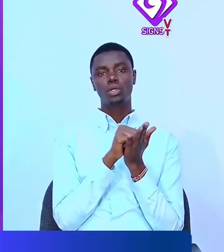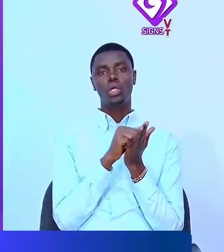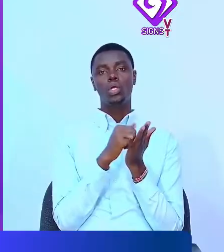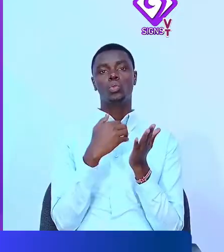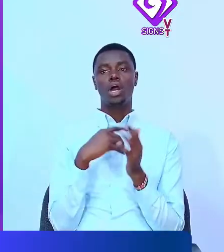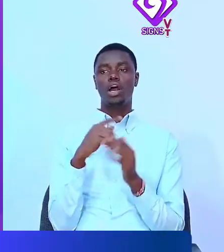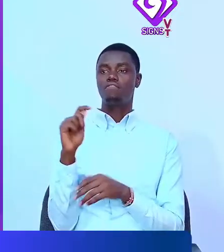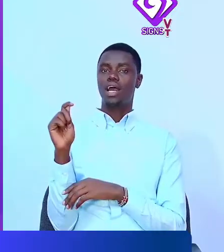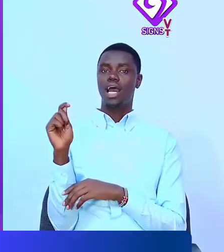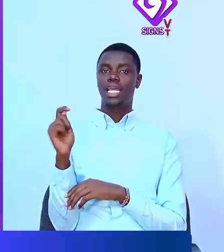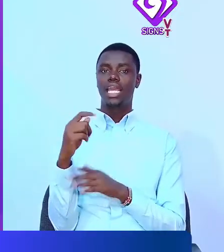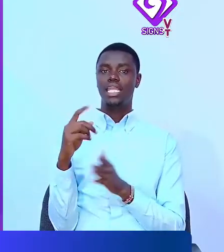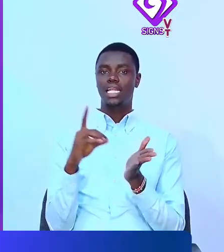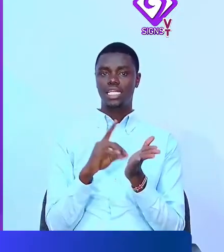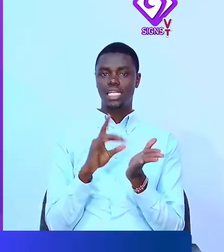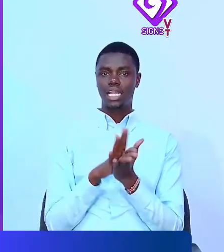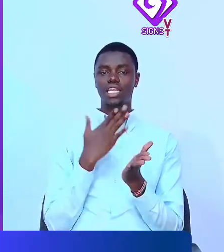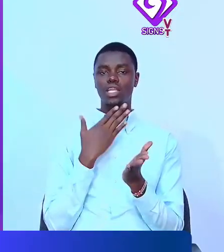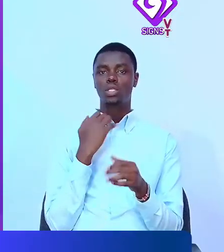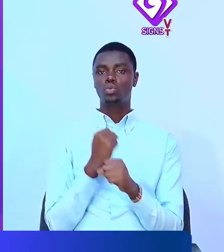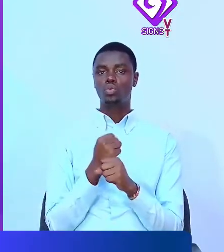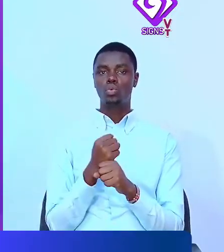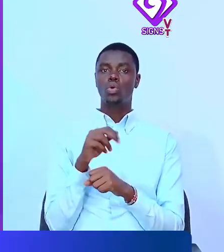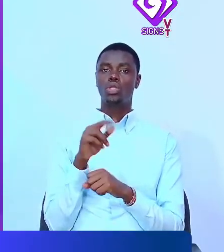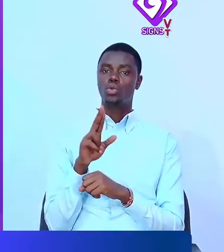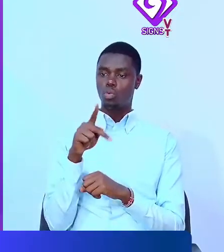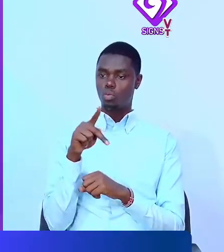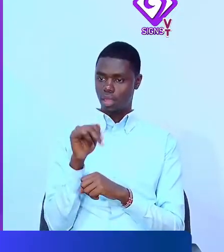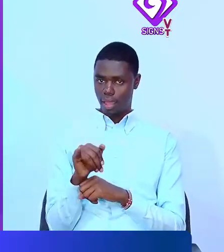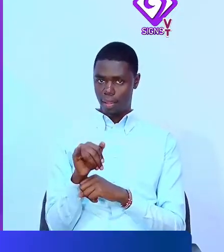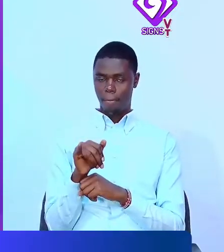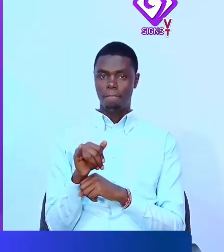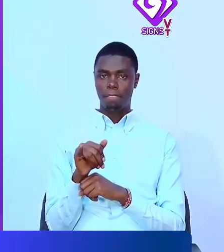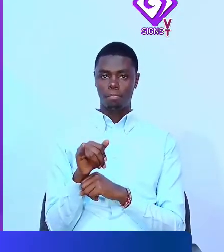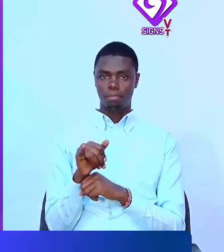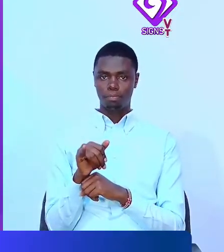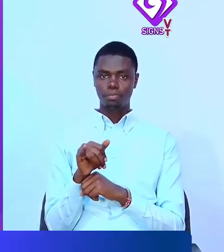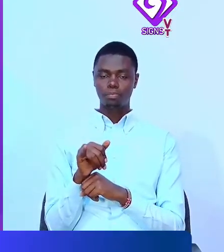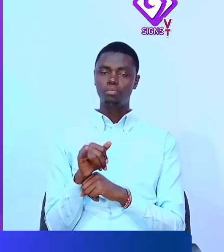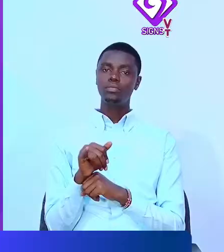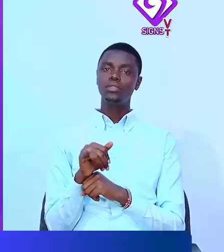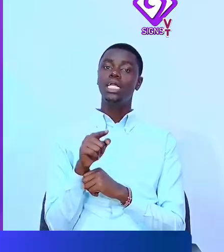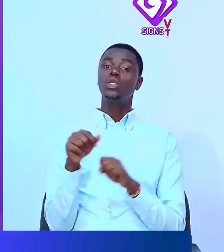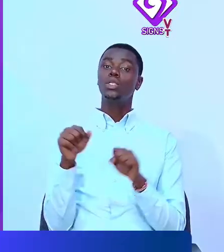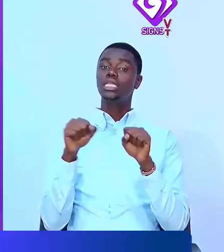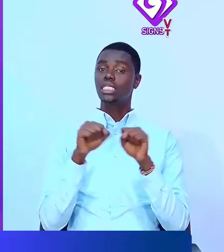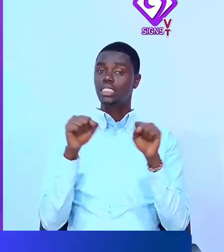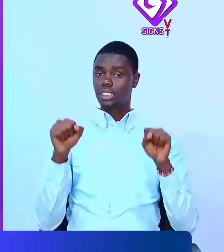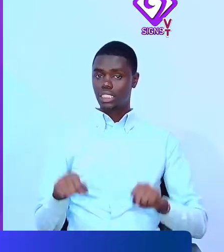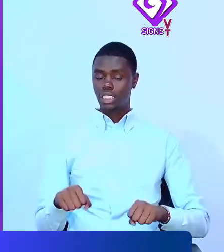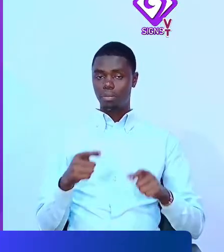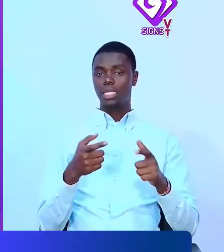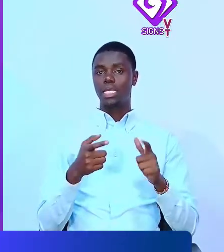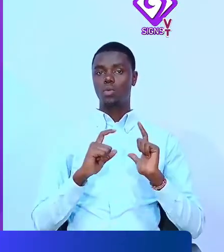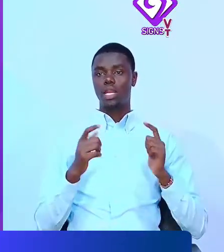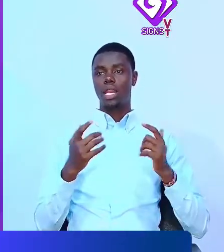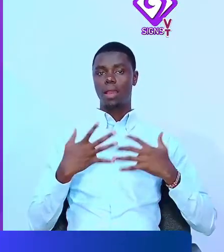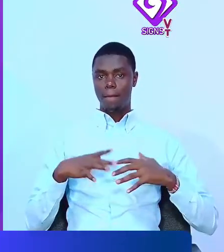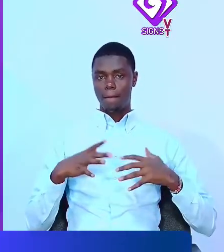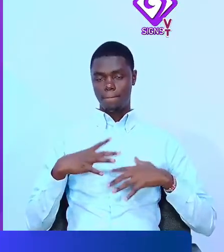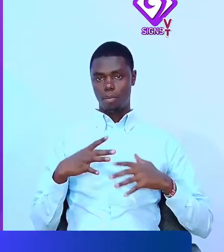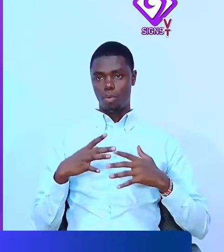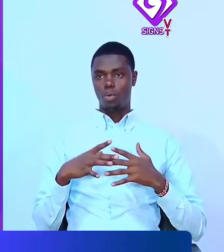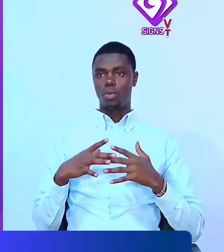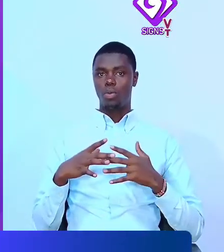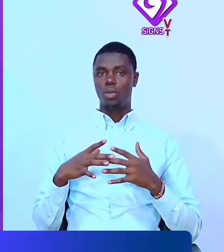the Kenyan data. They want to do for us the UPI. You understand? This system was supposed to reward the people they wanted to reward,